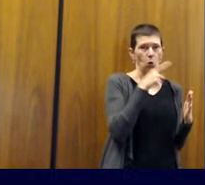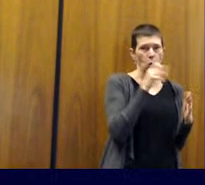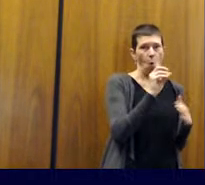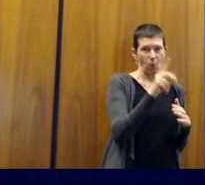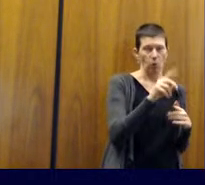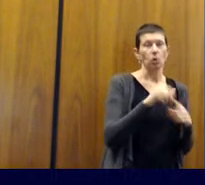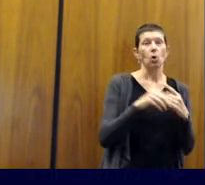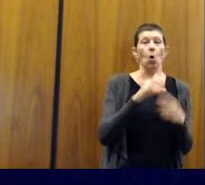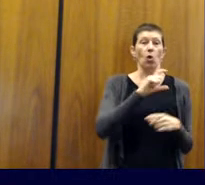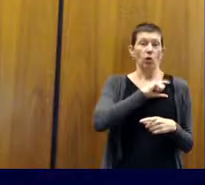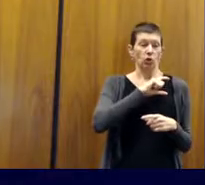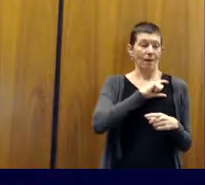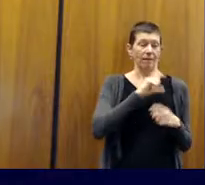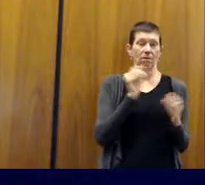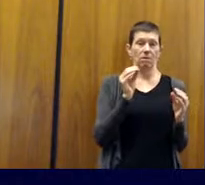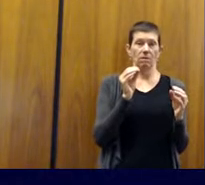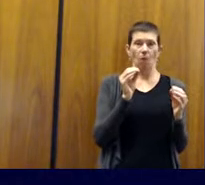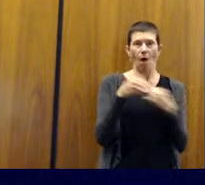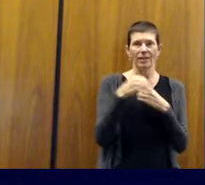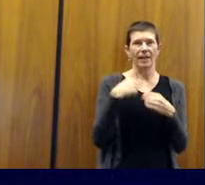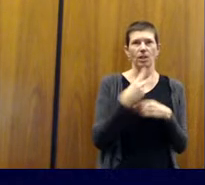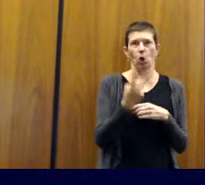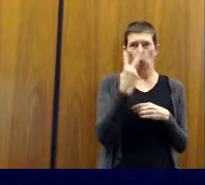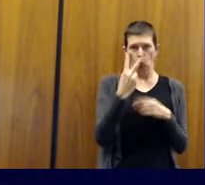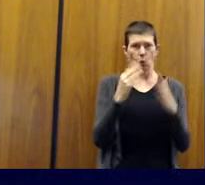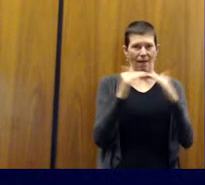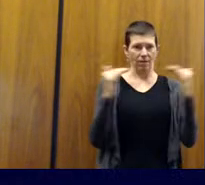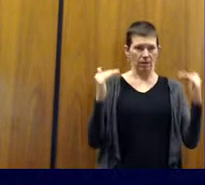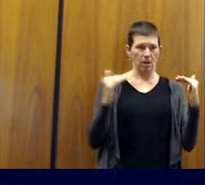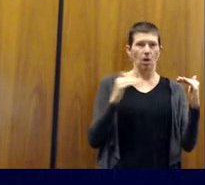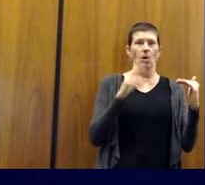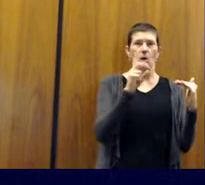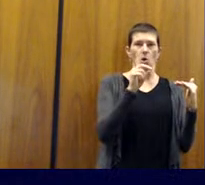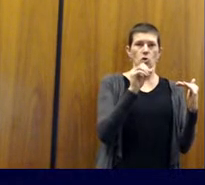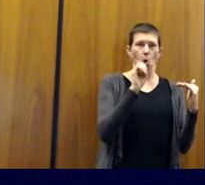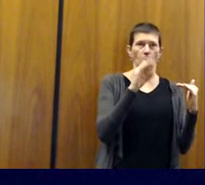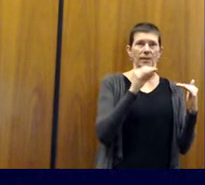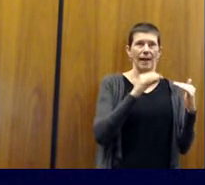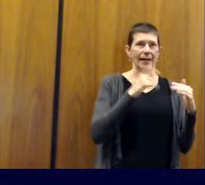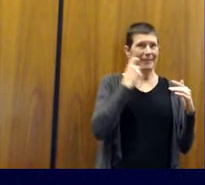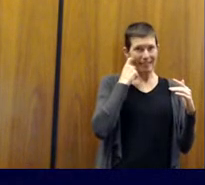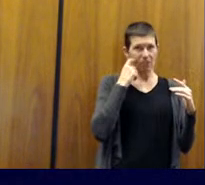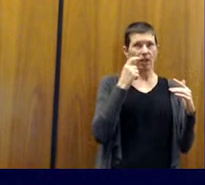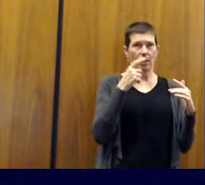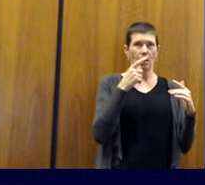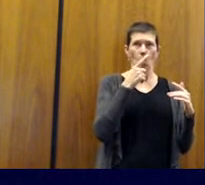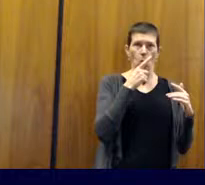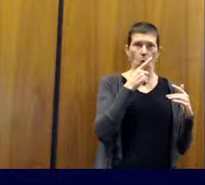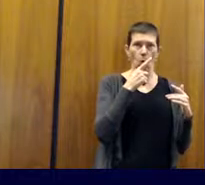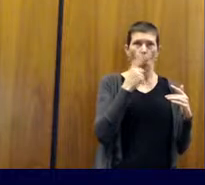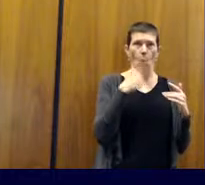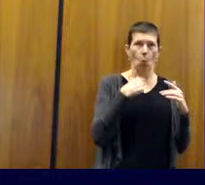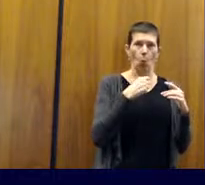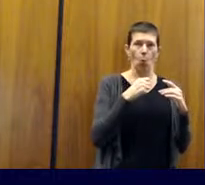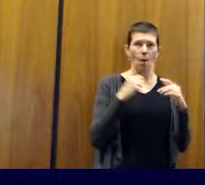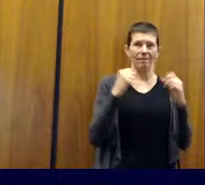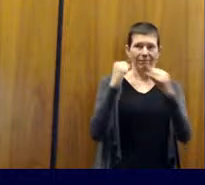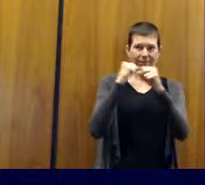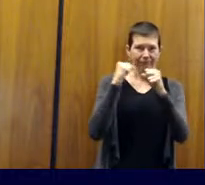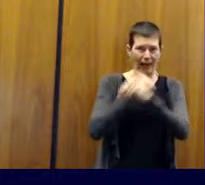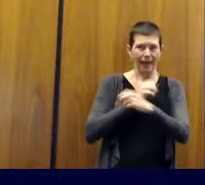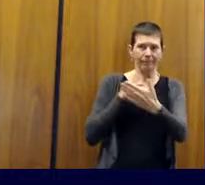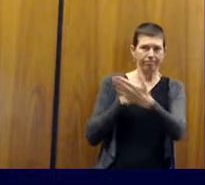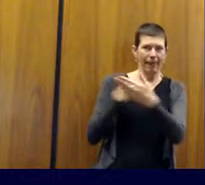sheriff's office, it's a two-combated level. There's the ghost interdiction, where we're fighting the dealers and